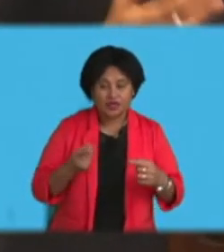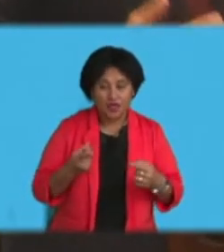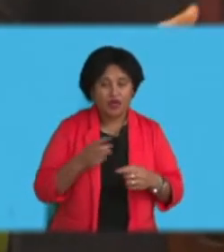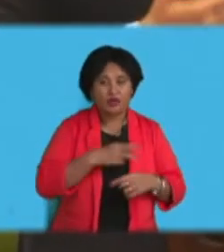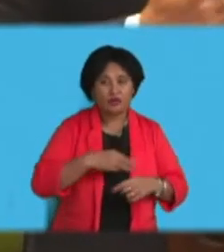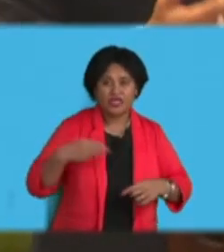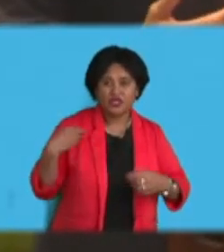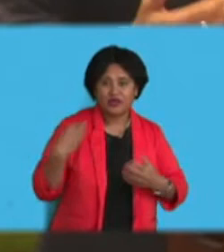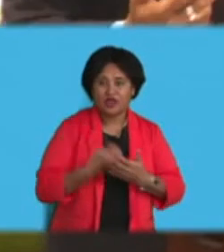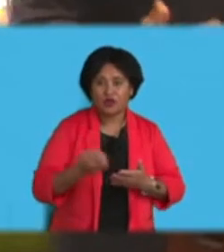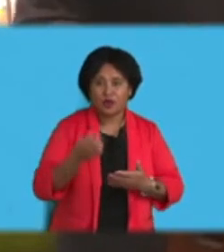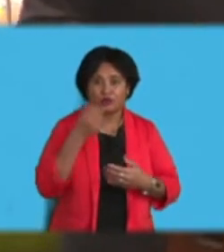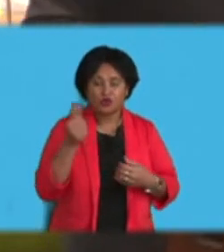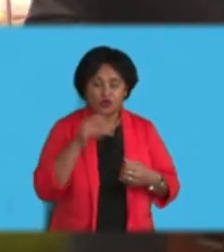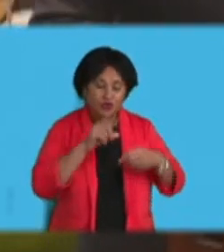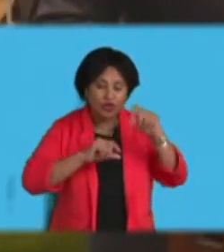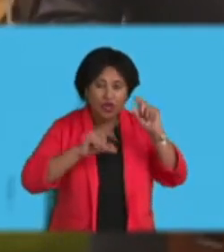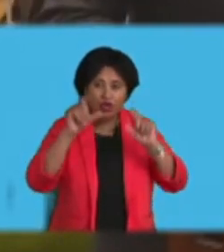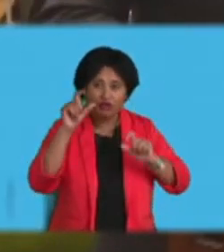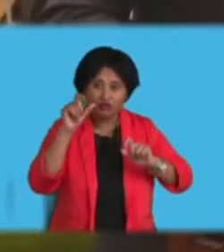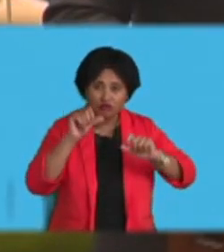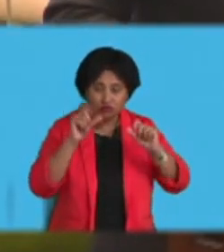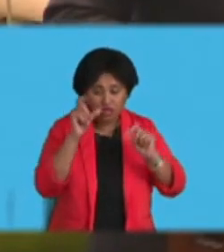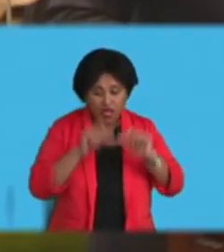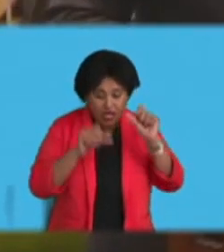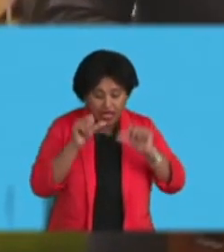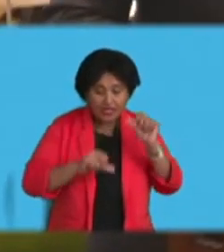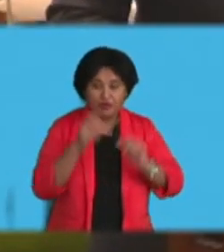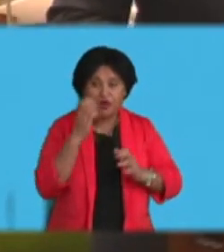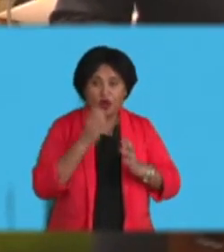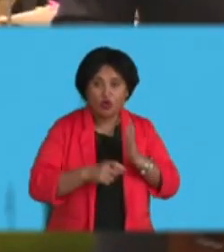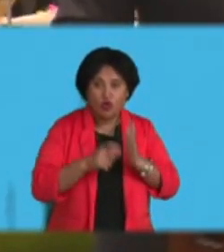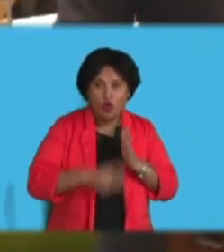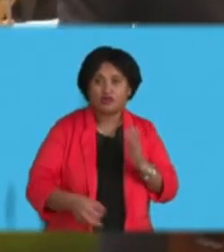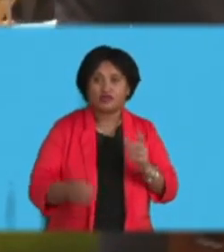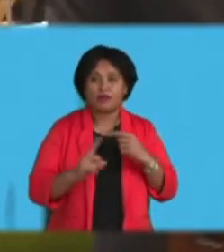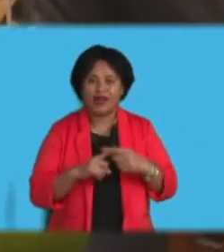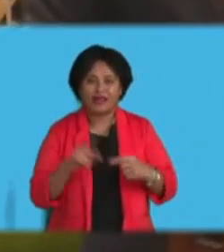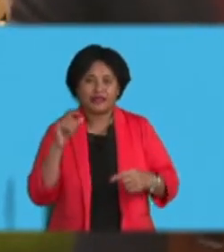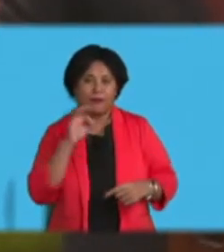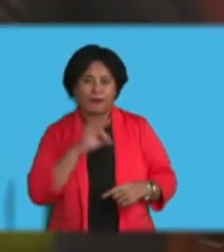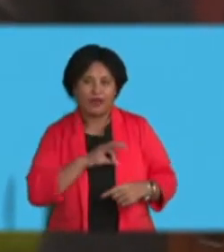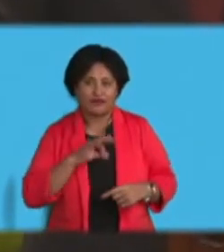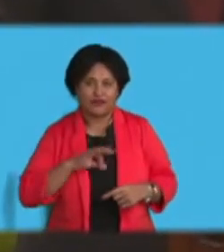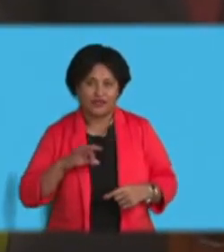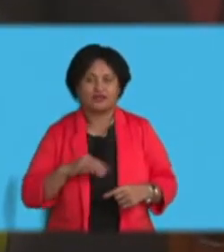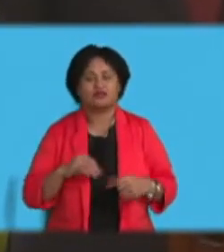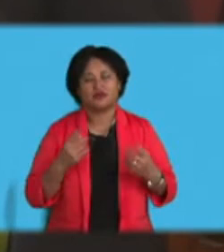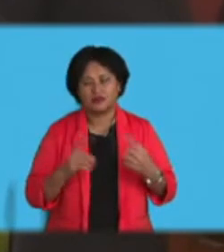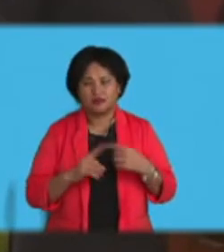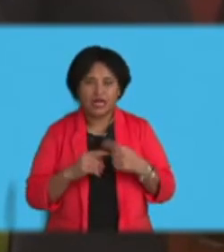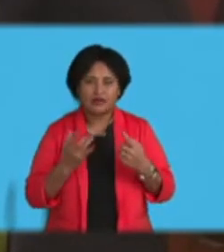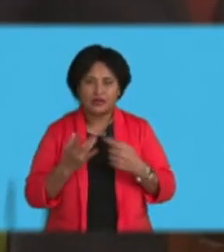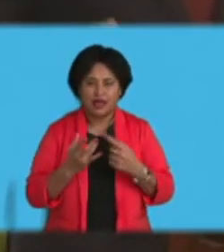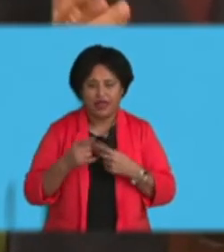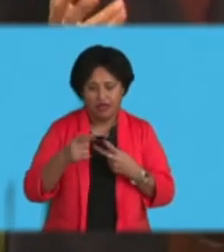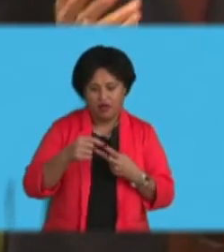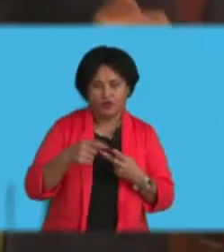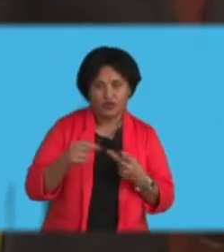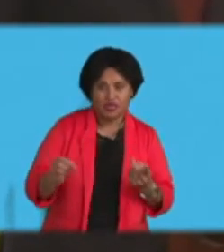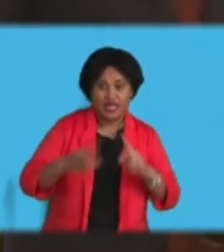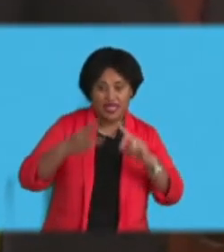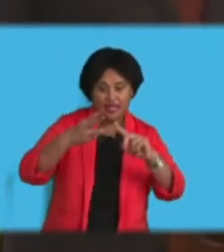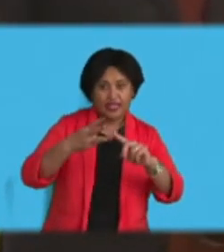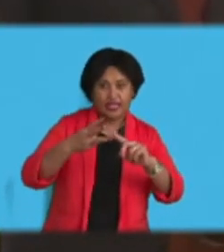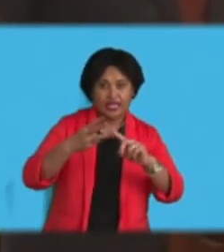an assessment of the costs and benefits of deposit insurance, including possible design options. 3.